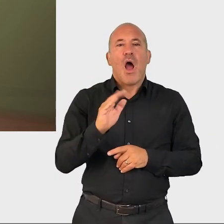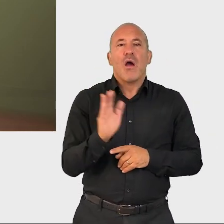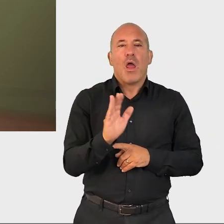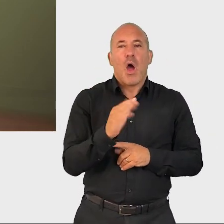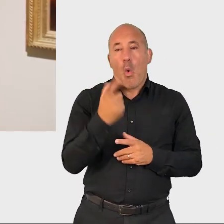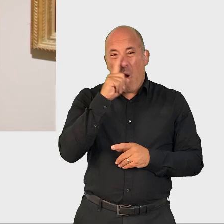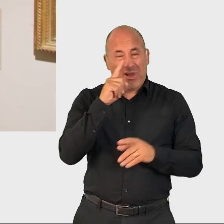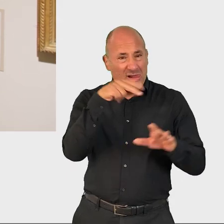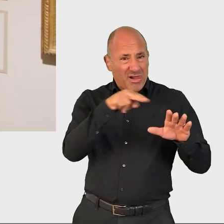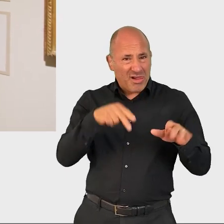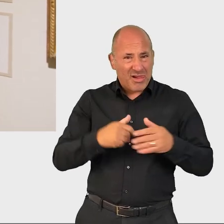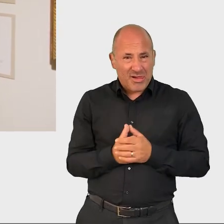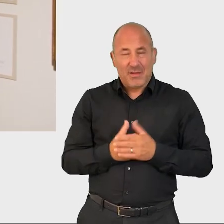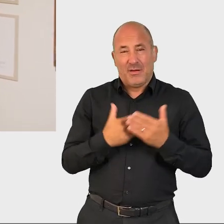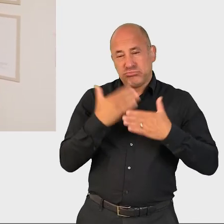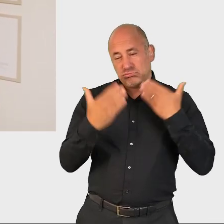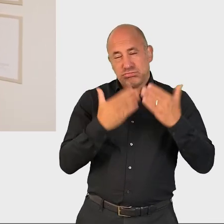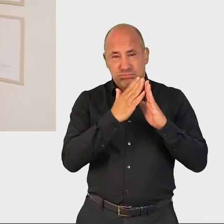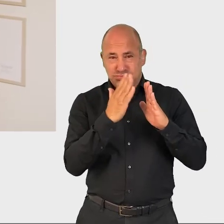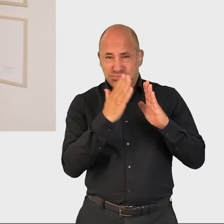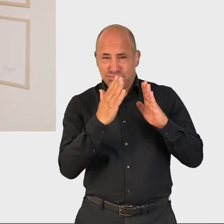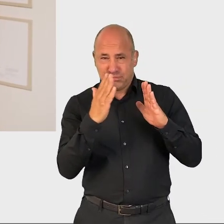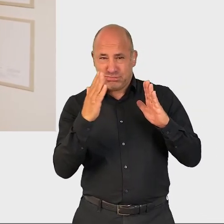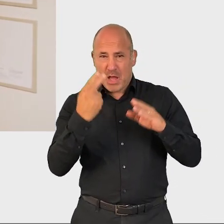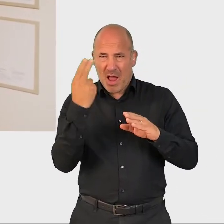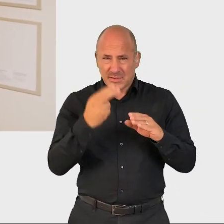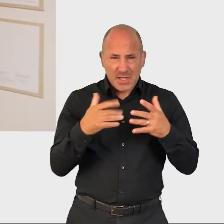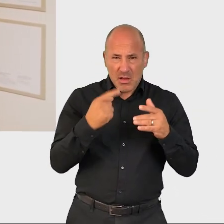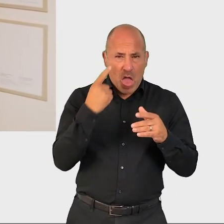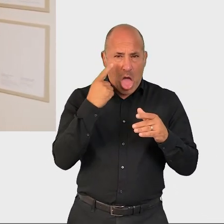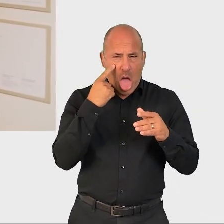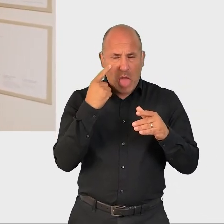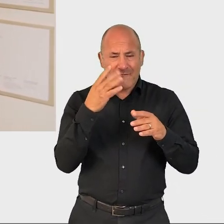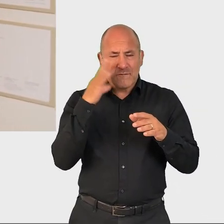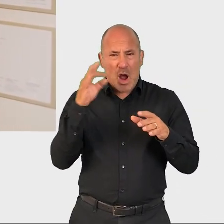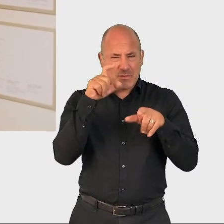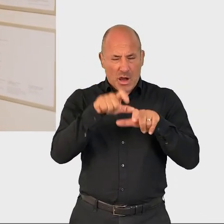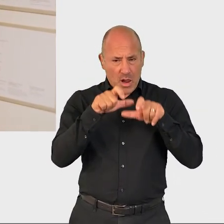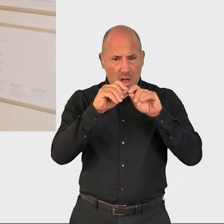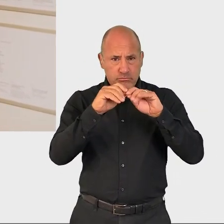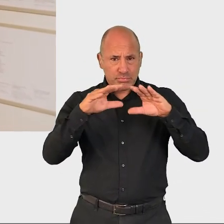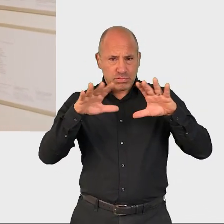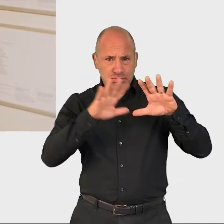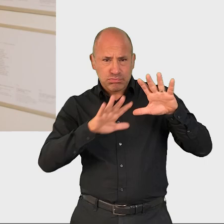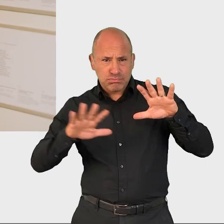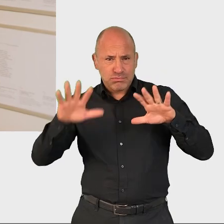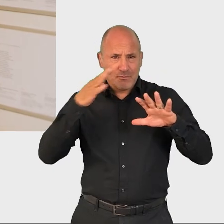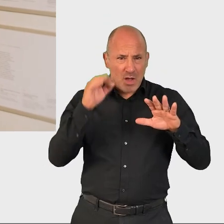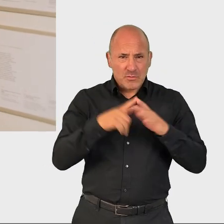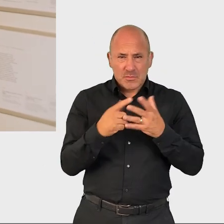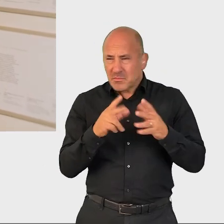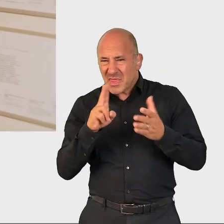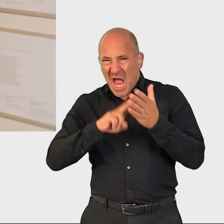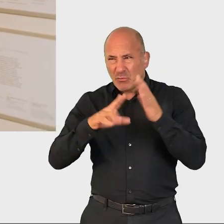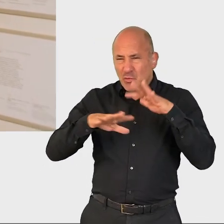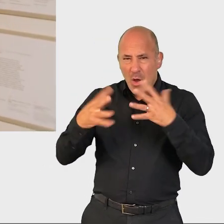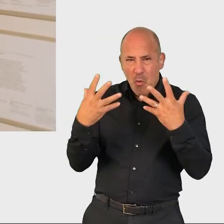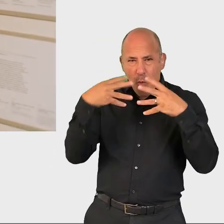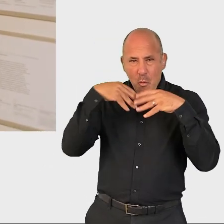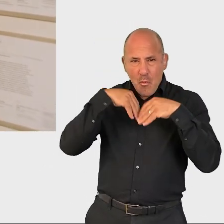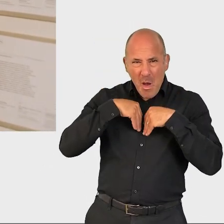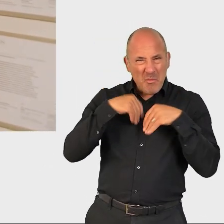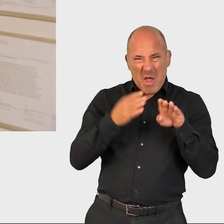oil. As the century progressed, artists were starting to venture further across France to absorb and study nature in greater